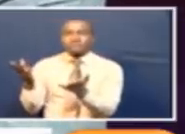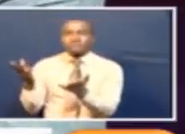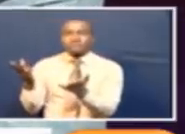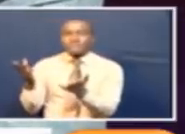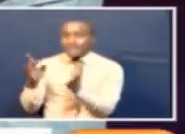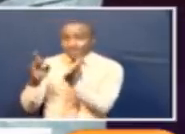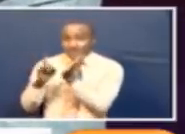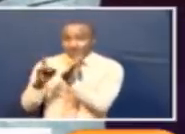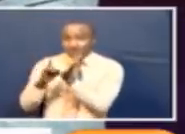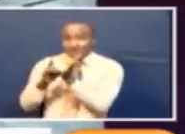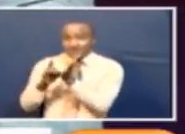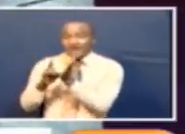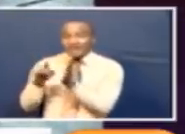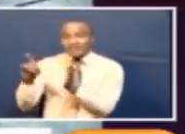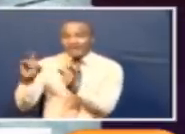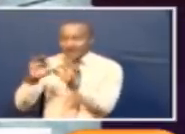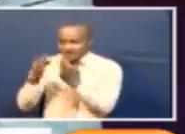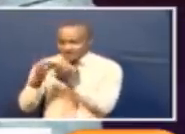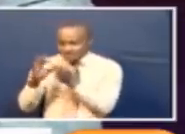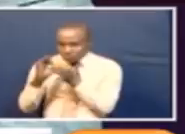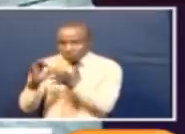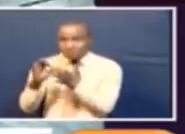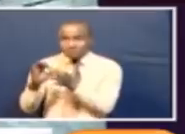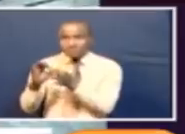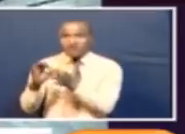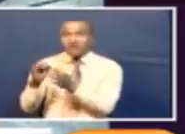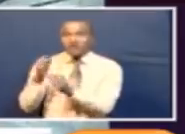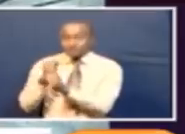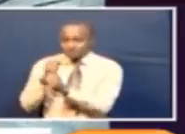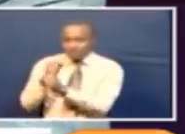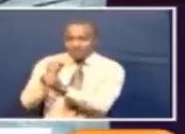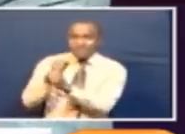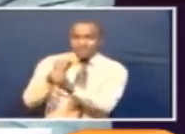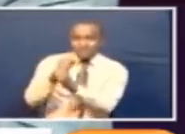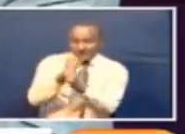The doctor there is connected to a family and is doing more preventive.